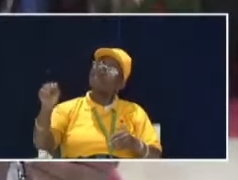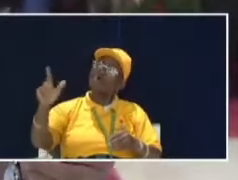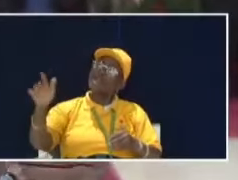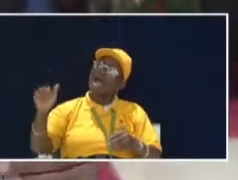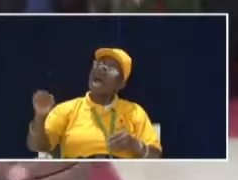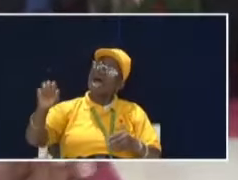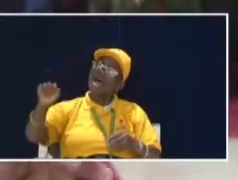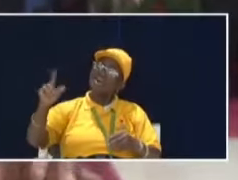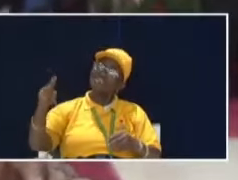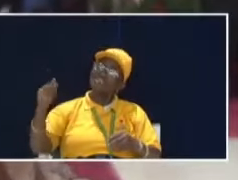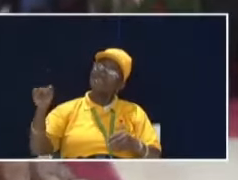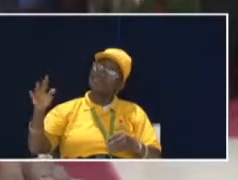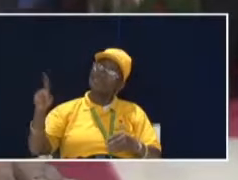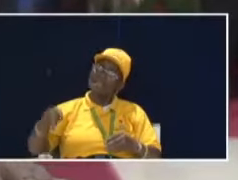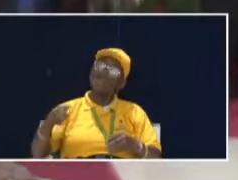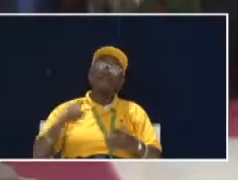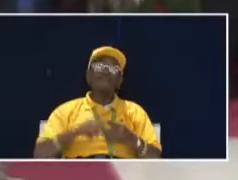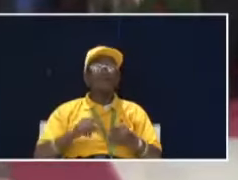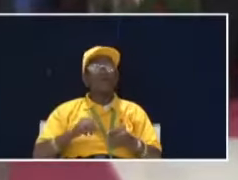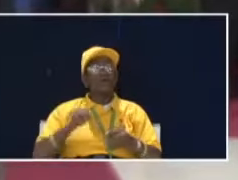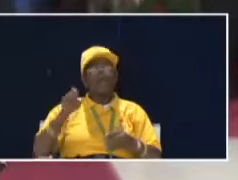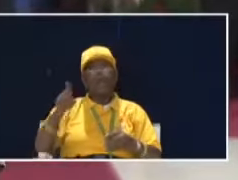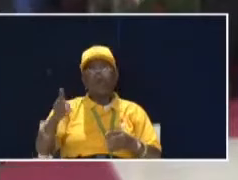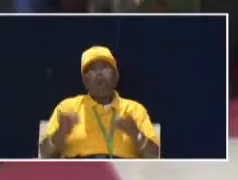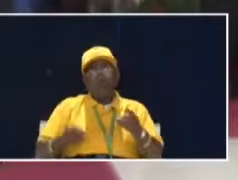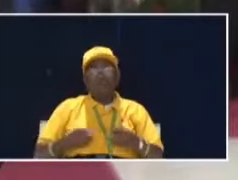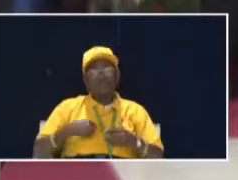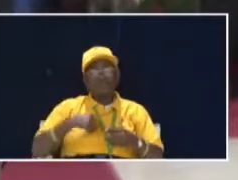to reapply? He said, no, wait.